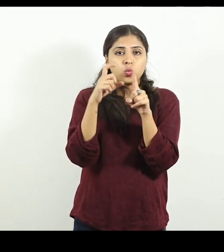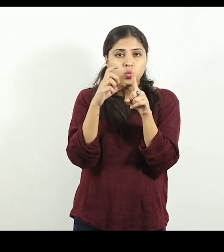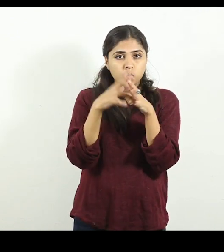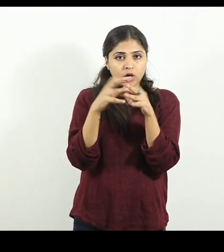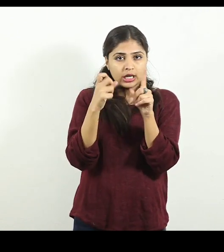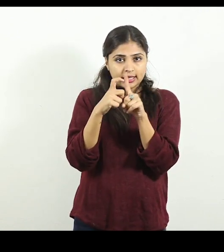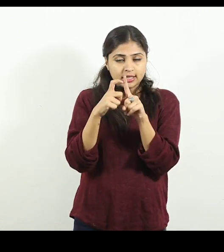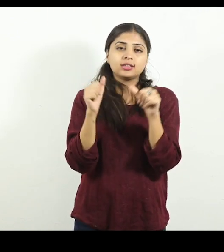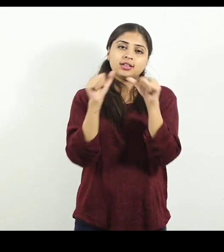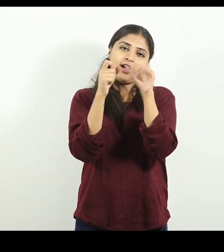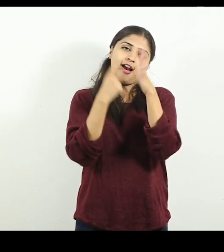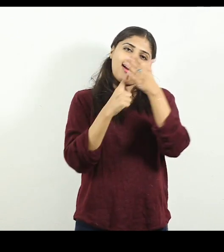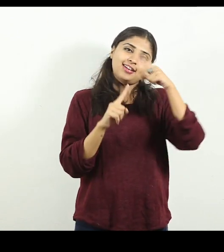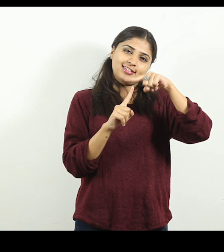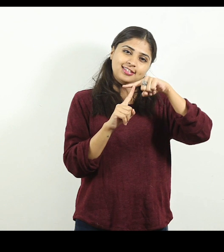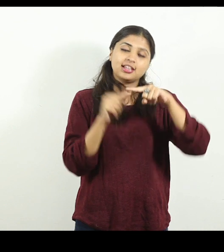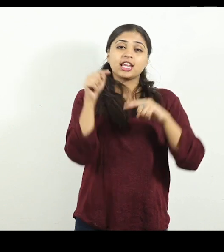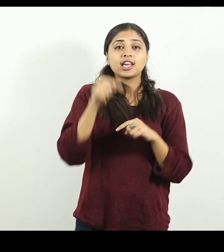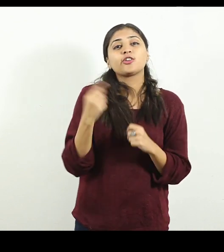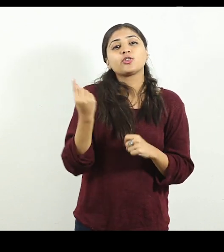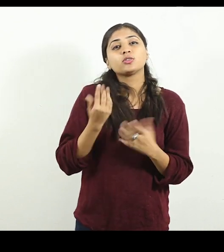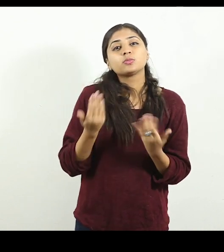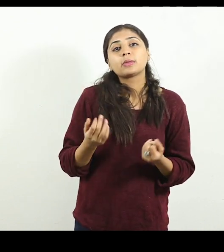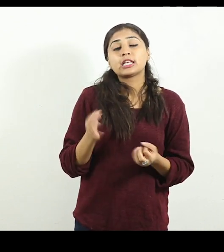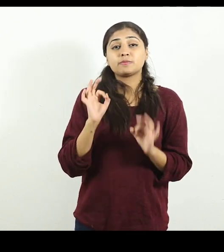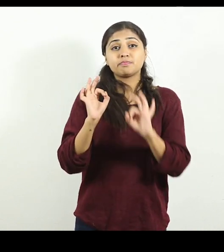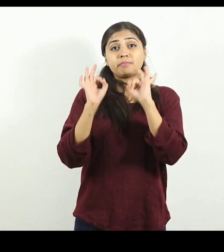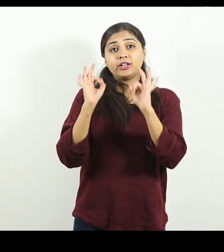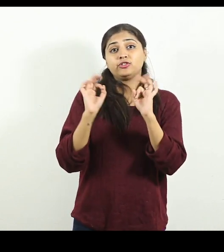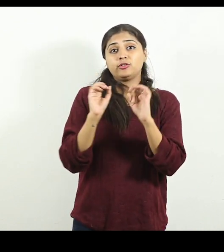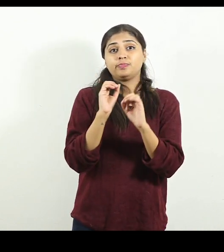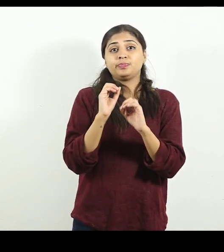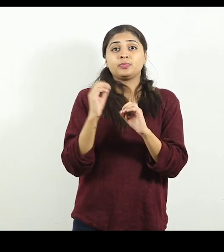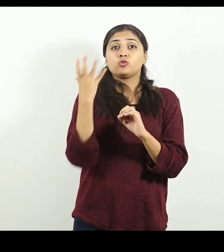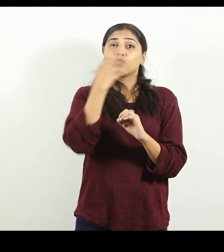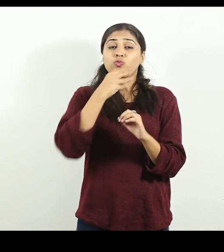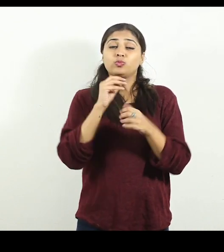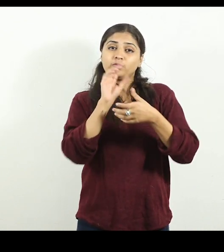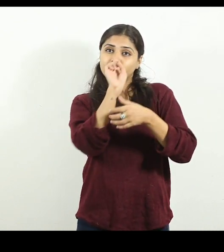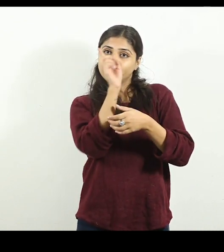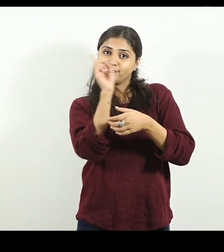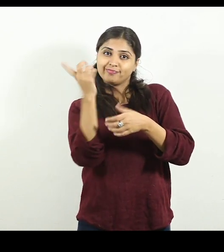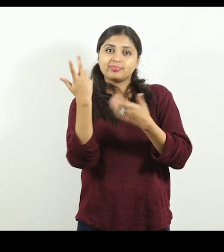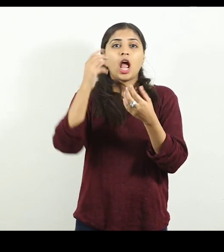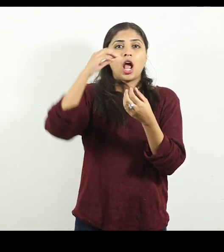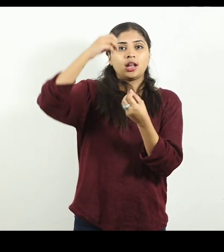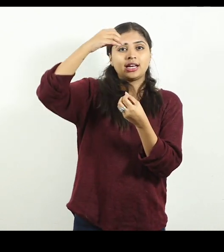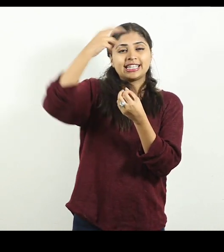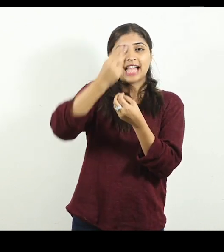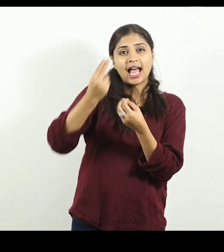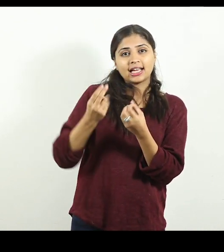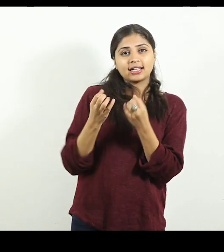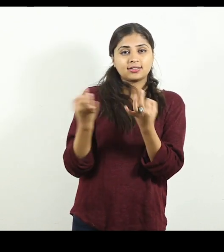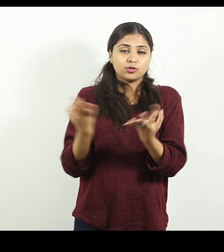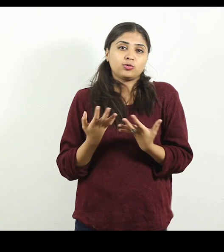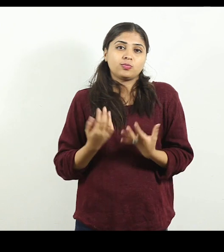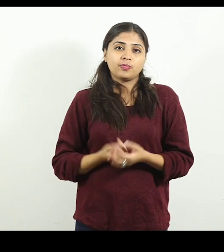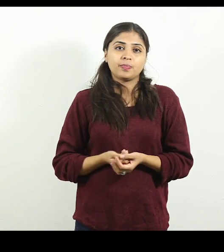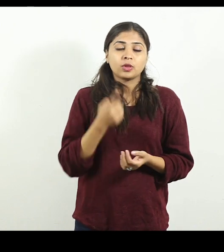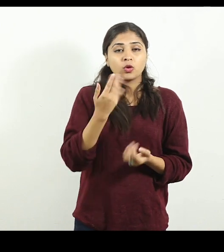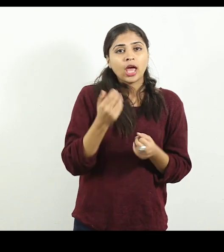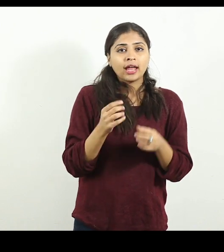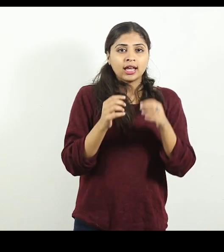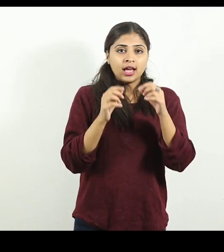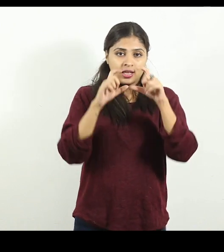Word art. Word art can be used to add special text effects to your document. For